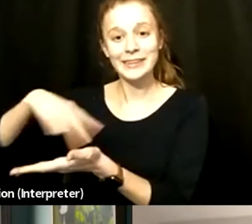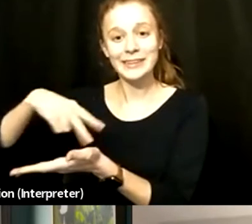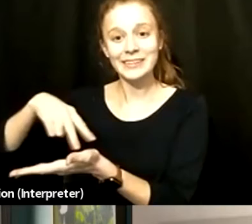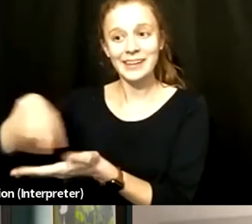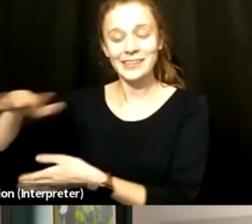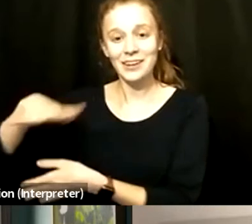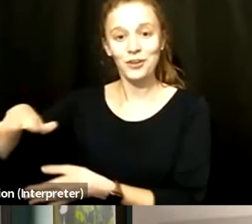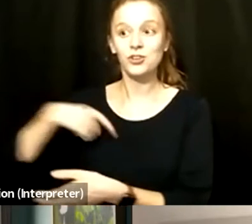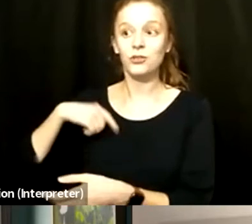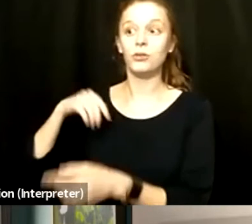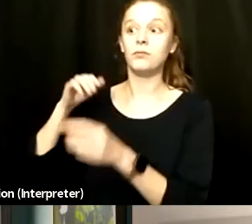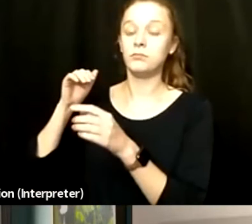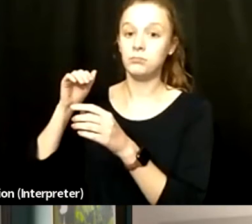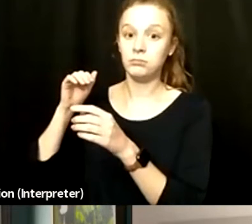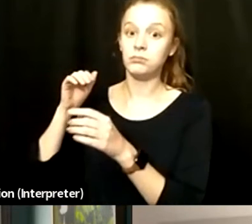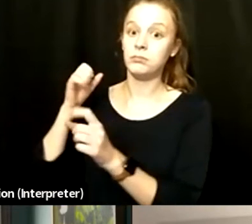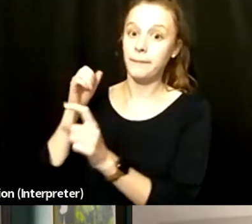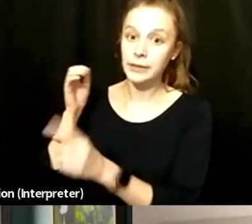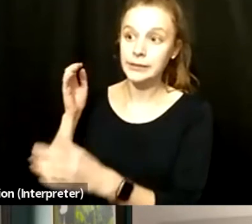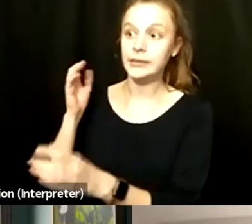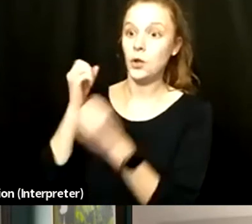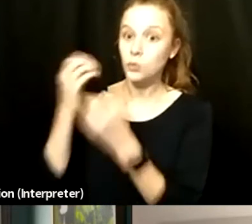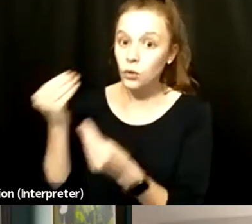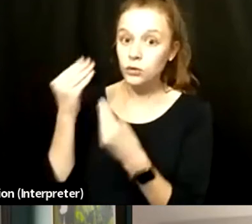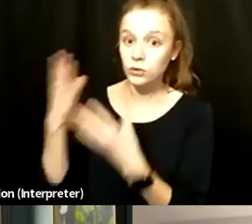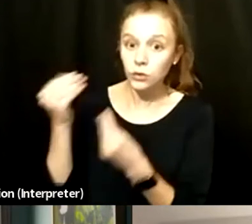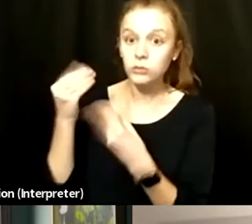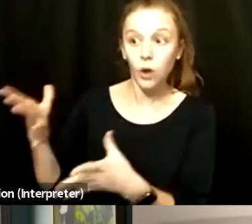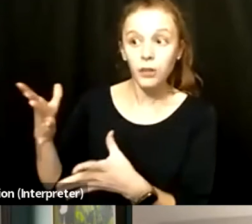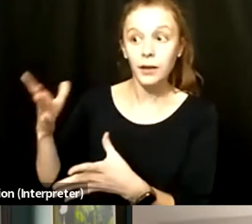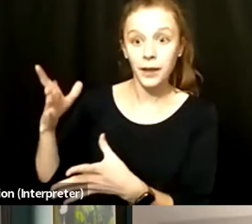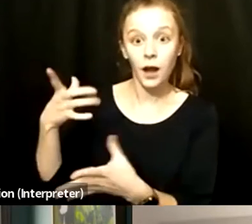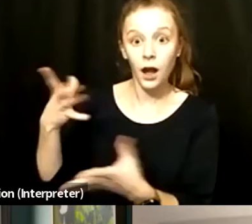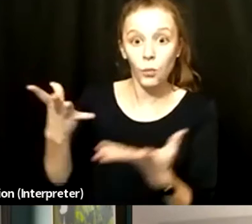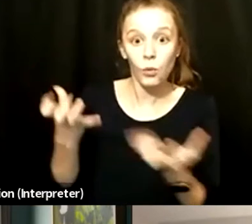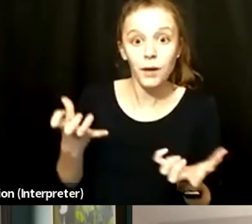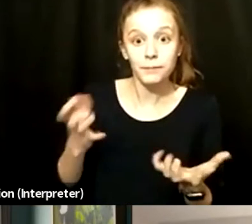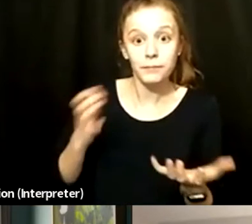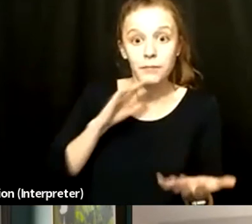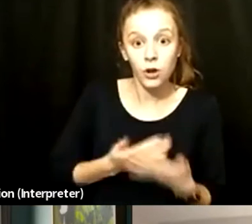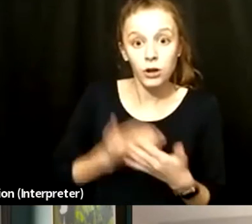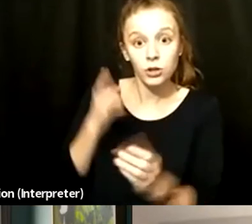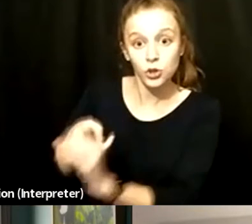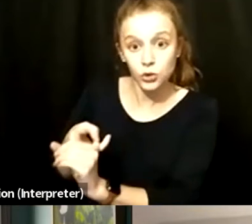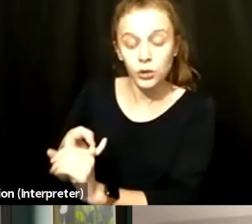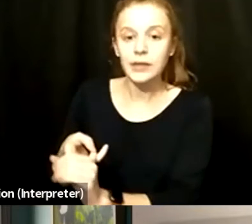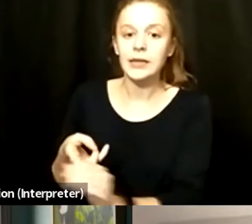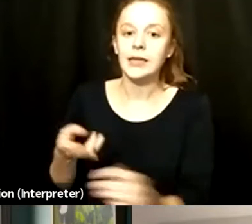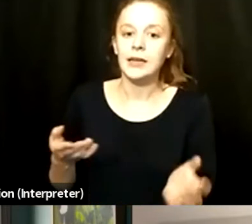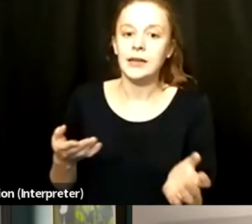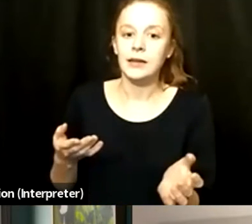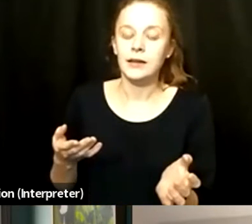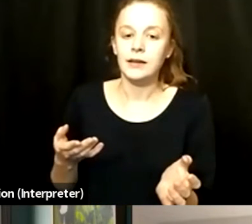kids. And she didn't want to do it because she like, this is a liability. I can't have disabled kids here. And finally they convinced her to do it. And when she did